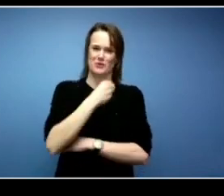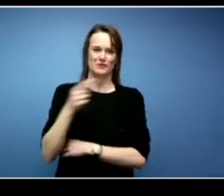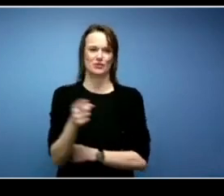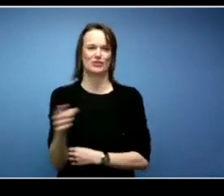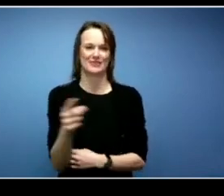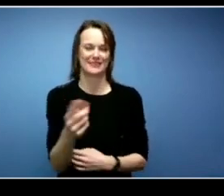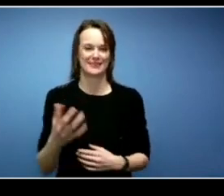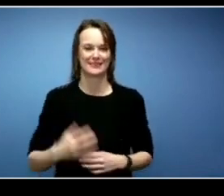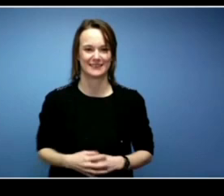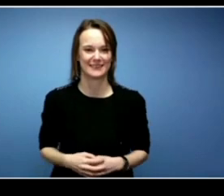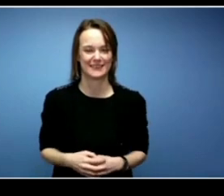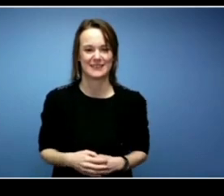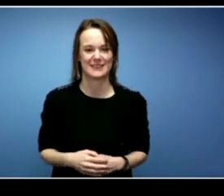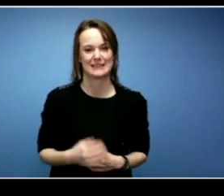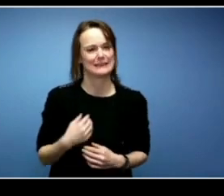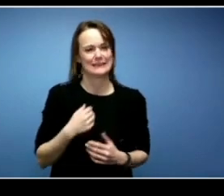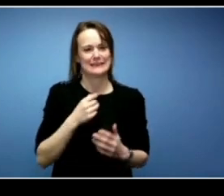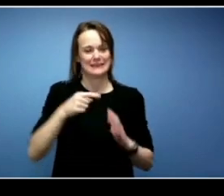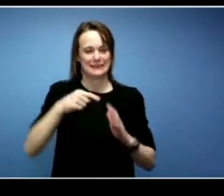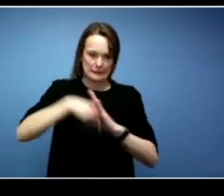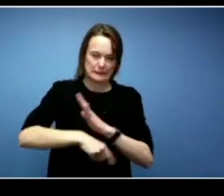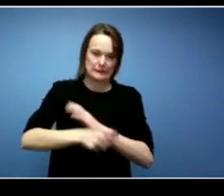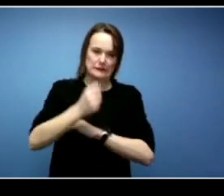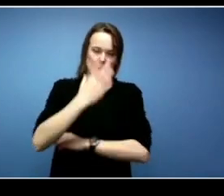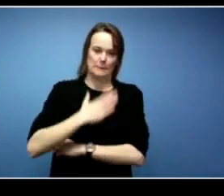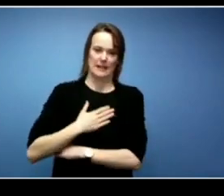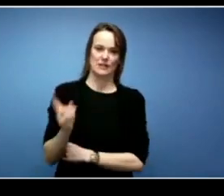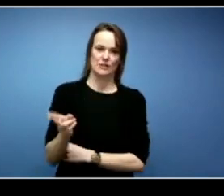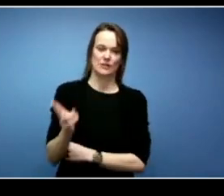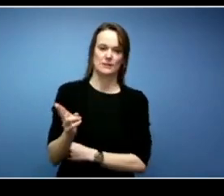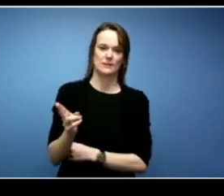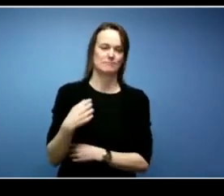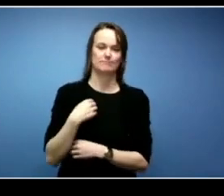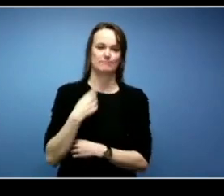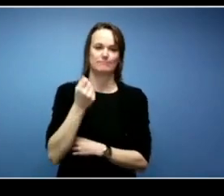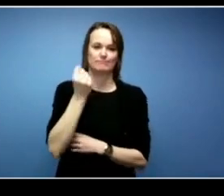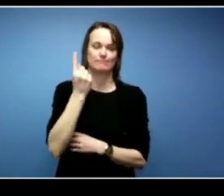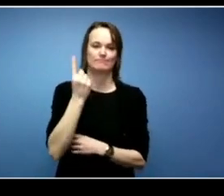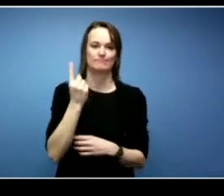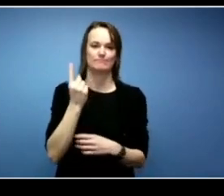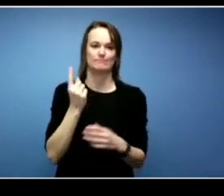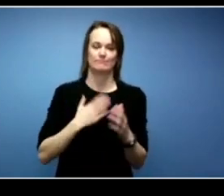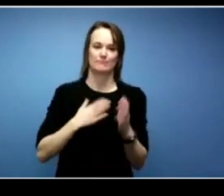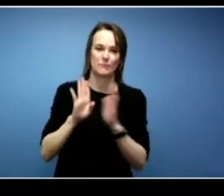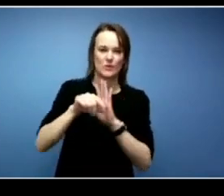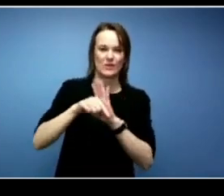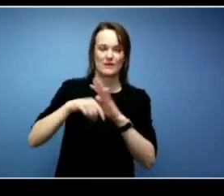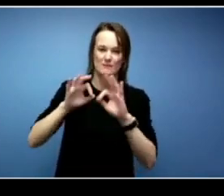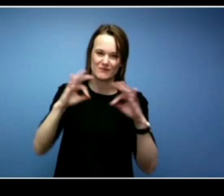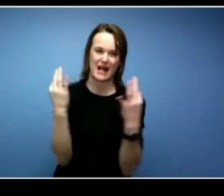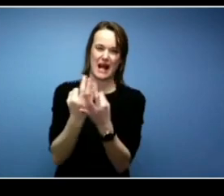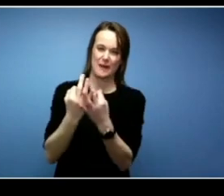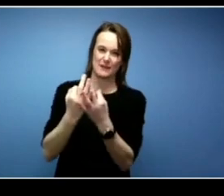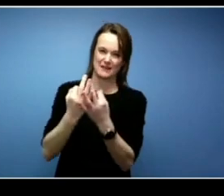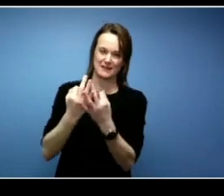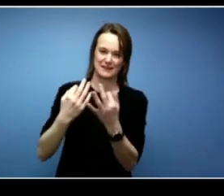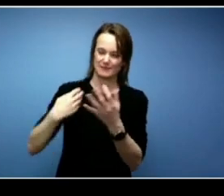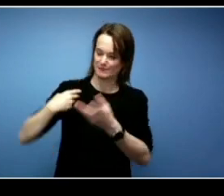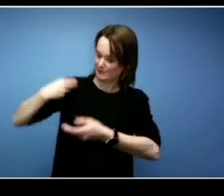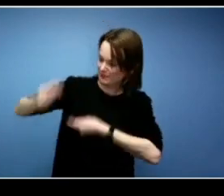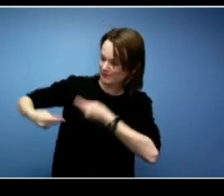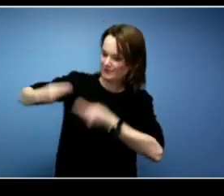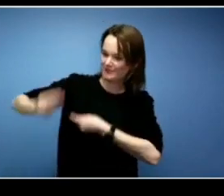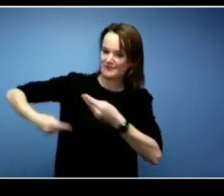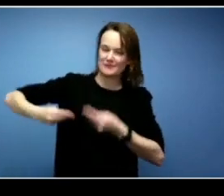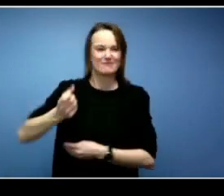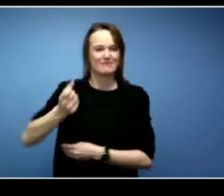my heritage. I didn't really fully understand the significance of my lineage, my family, ancestry. And